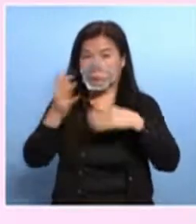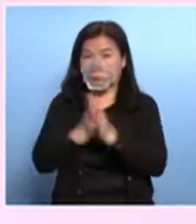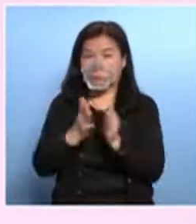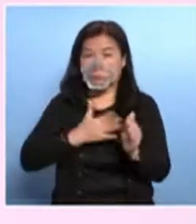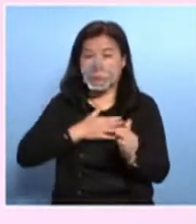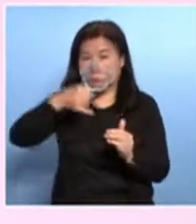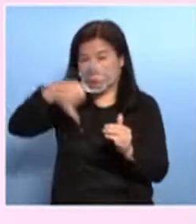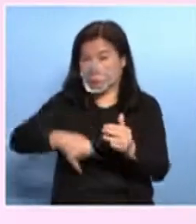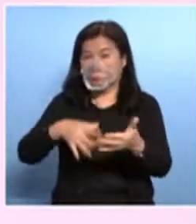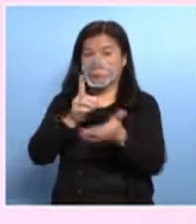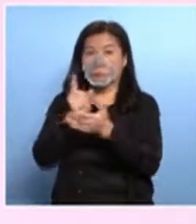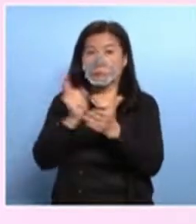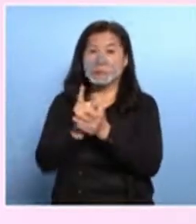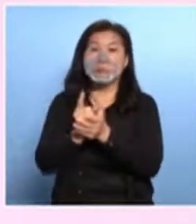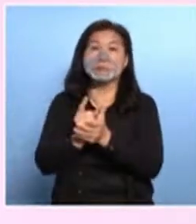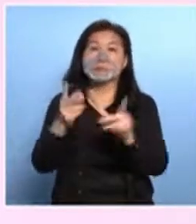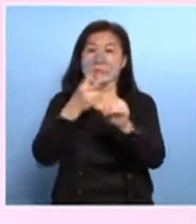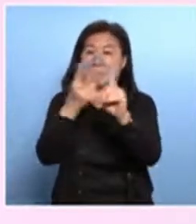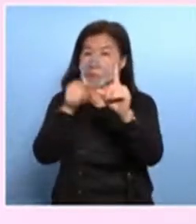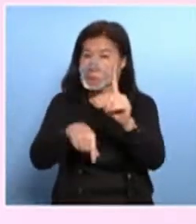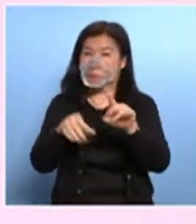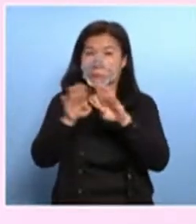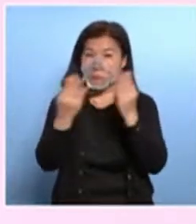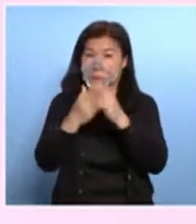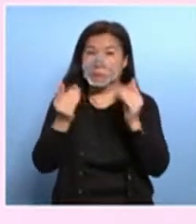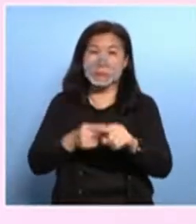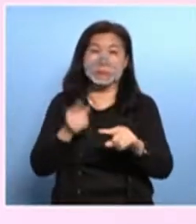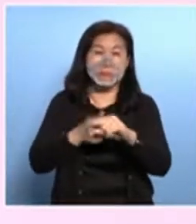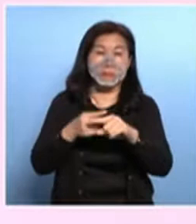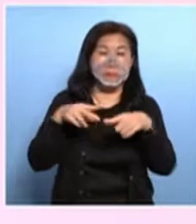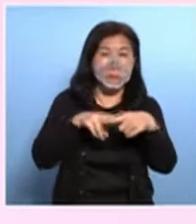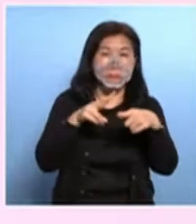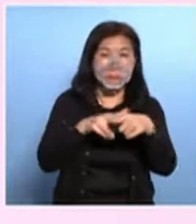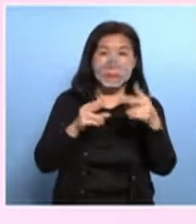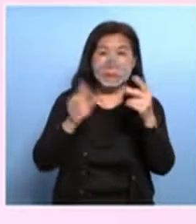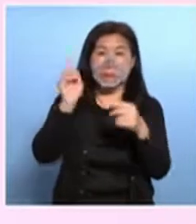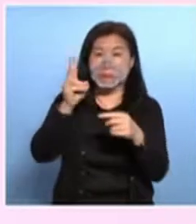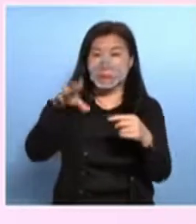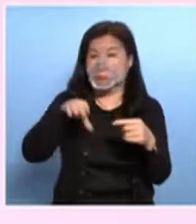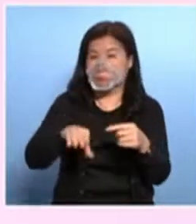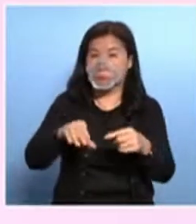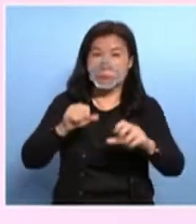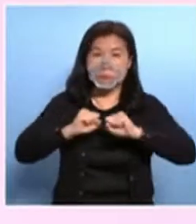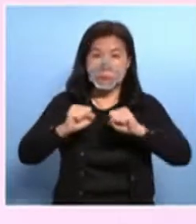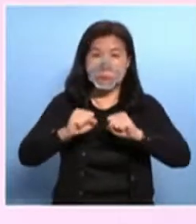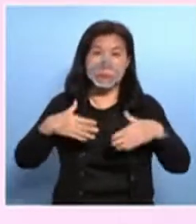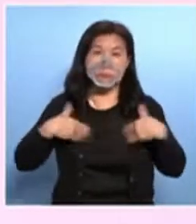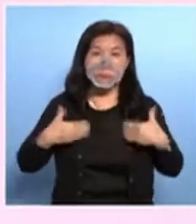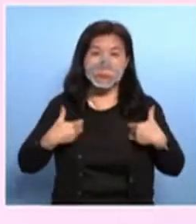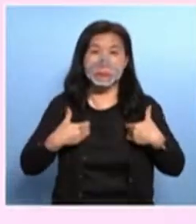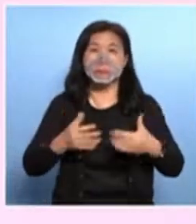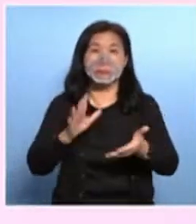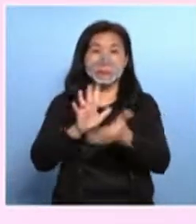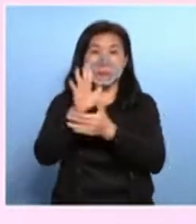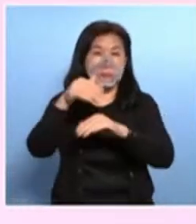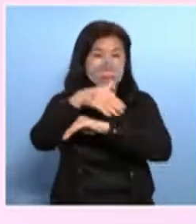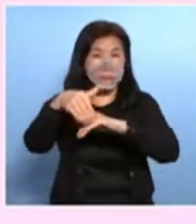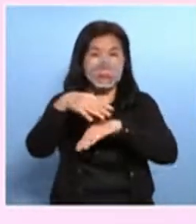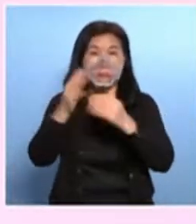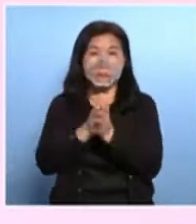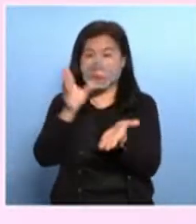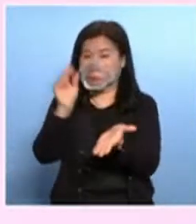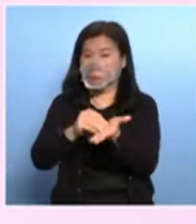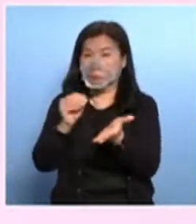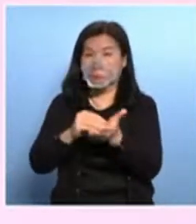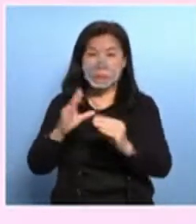Besides, we are pressing ahead with the Kaitek Sports Park project, which is scheduled for completion by the end of next year. We are also proactively implementing